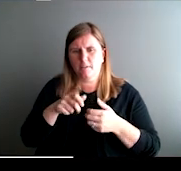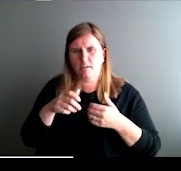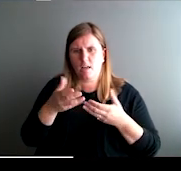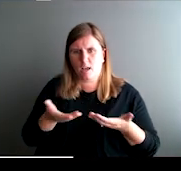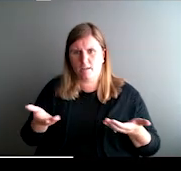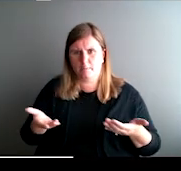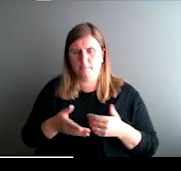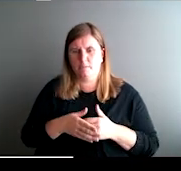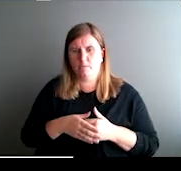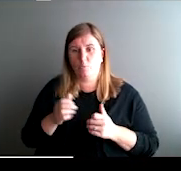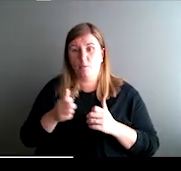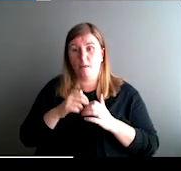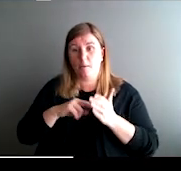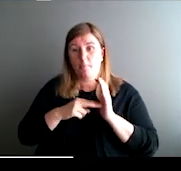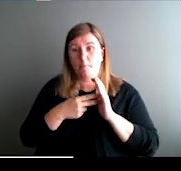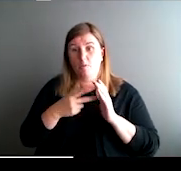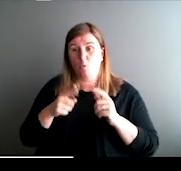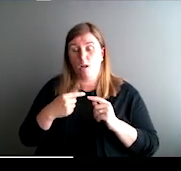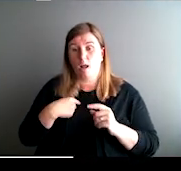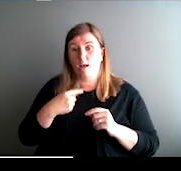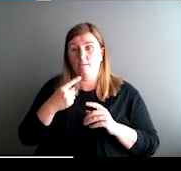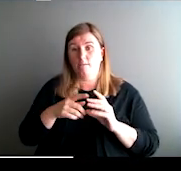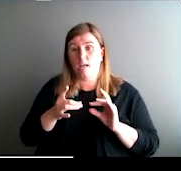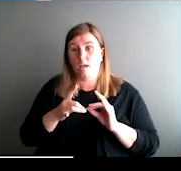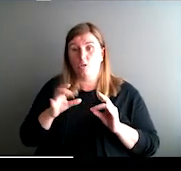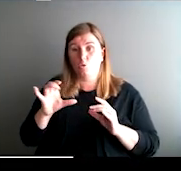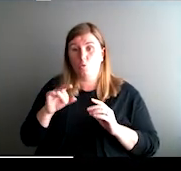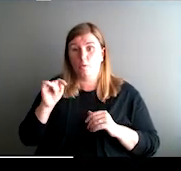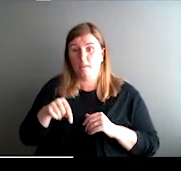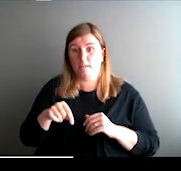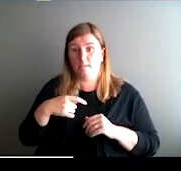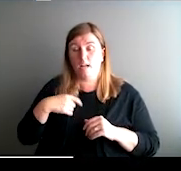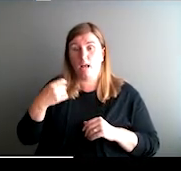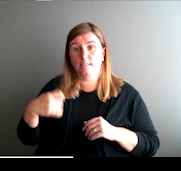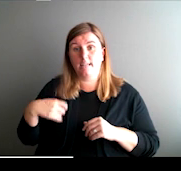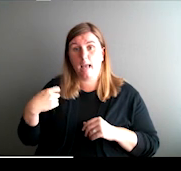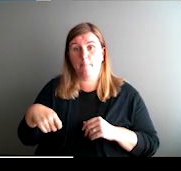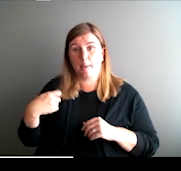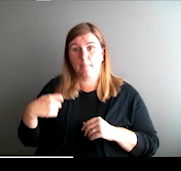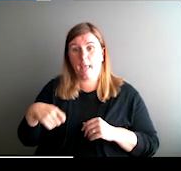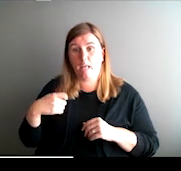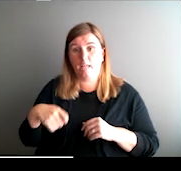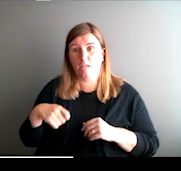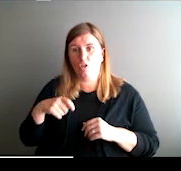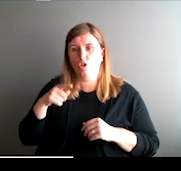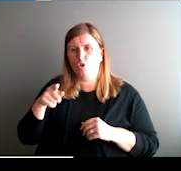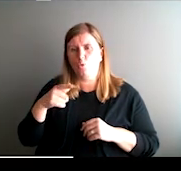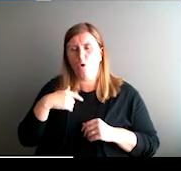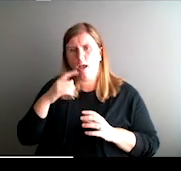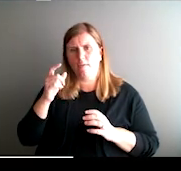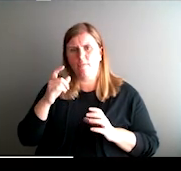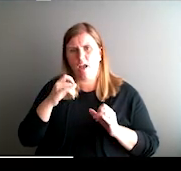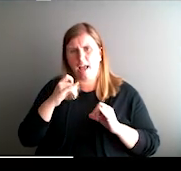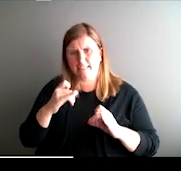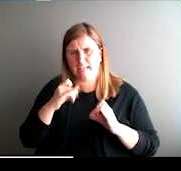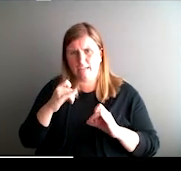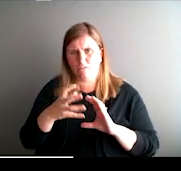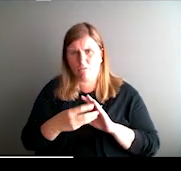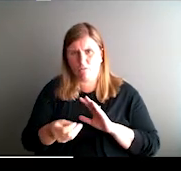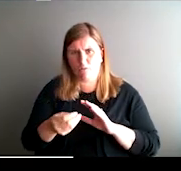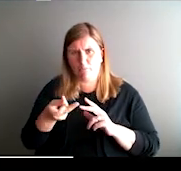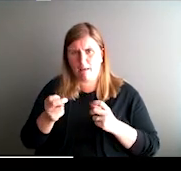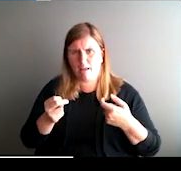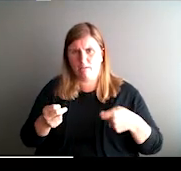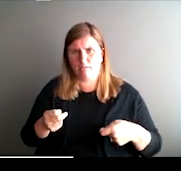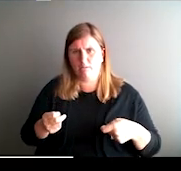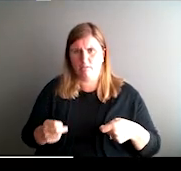item. What that means is that when I say do this and I tap my pen, that you have an identical pen by